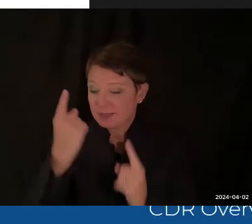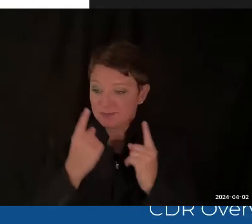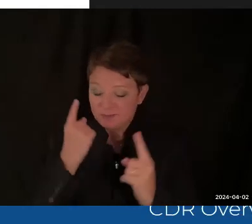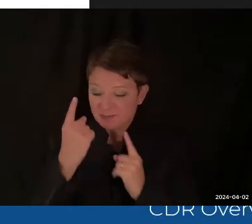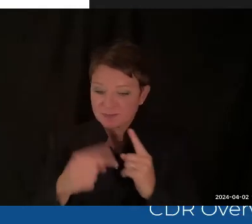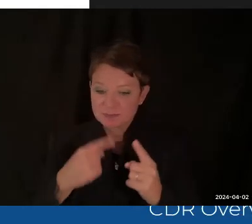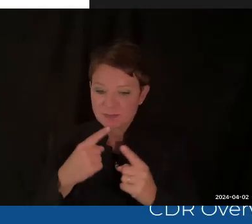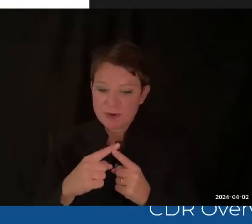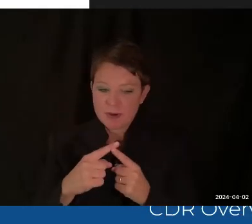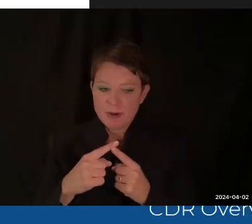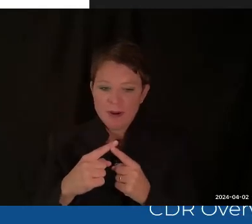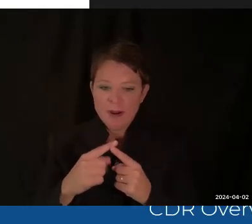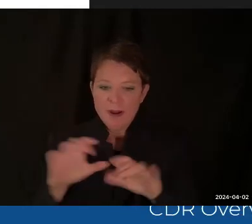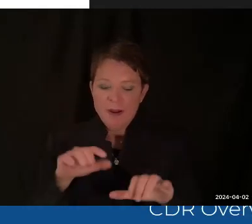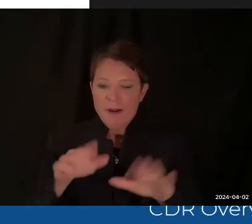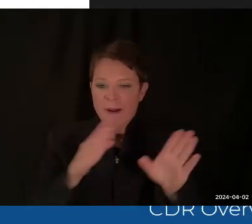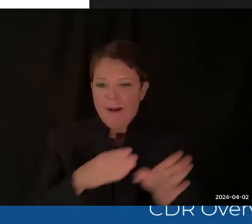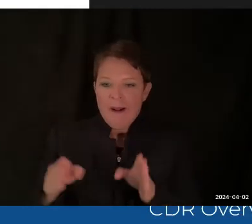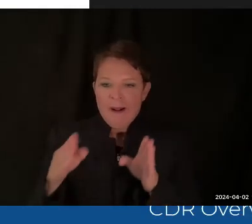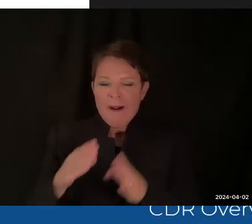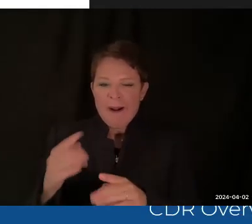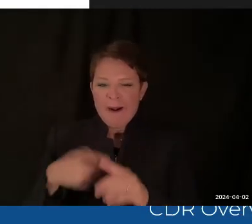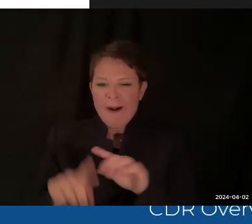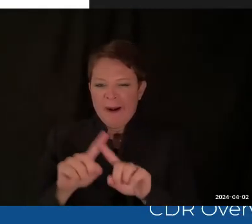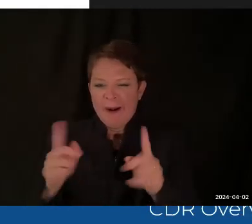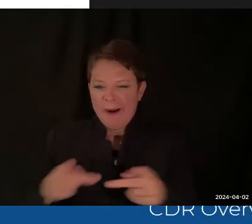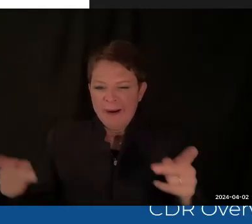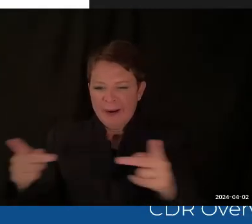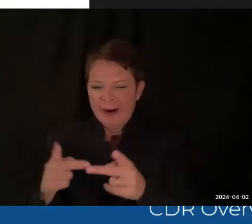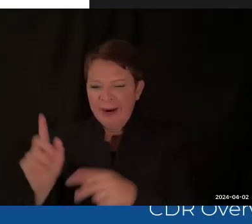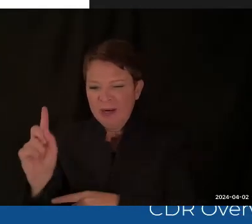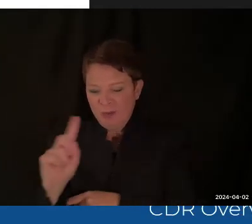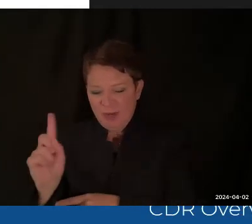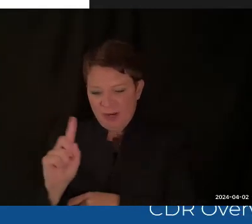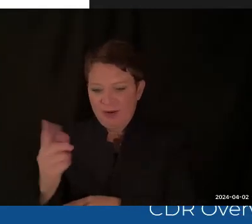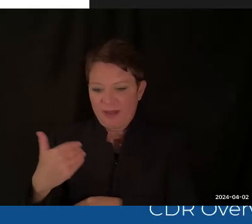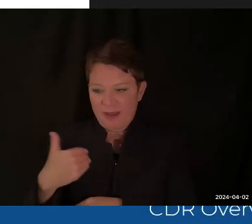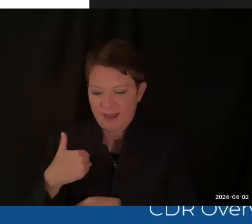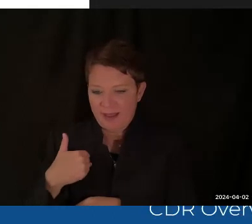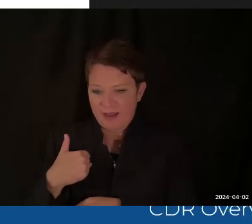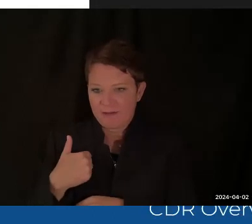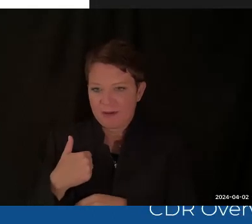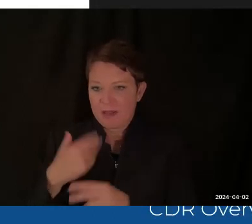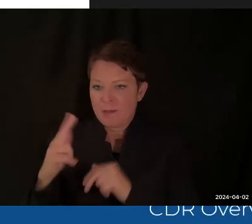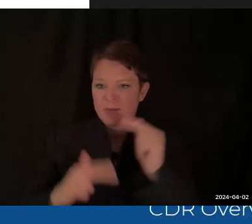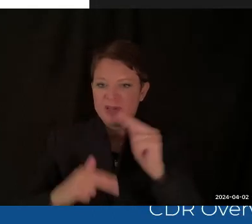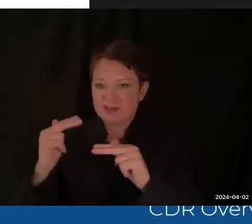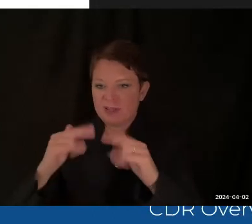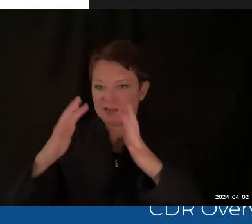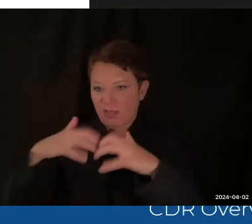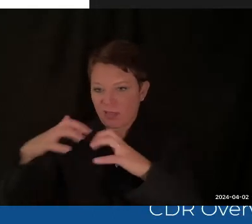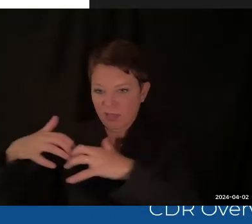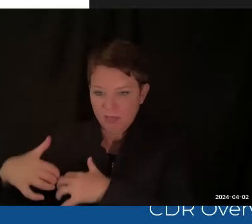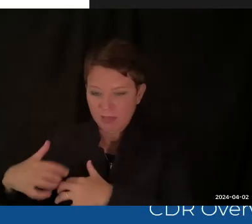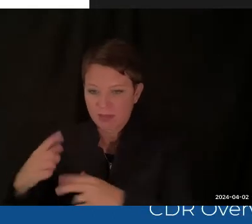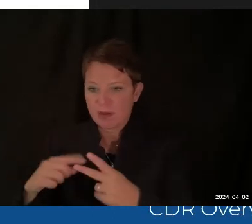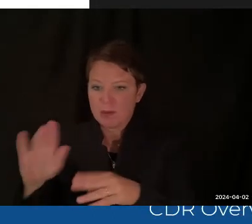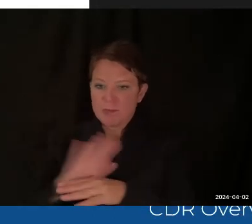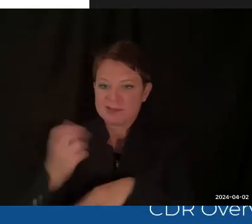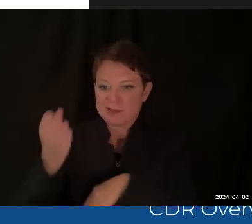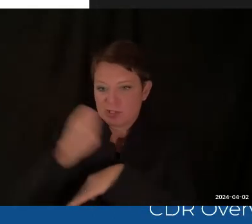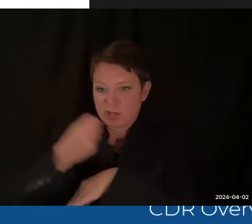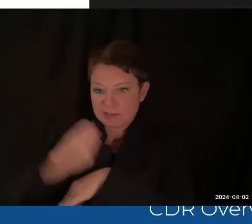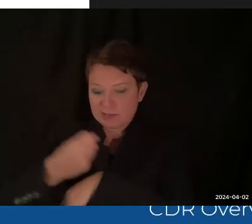consideration into doing this plan on another site where there are dilapidated buildings, where there are closed